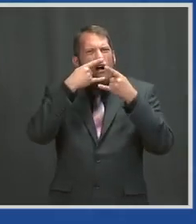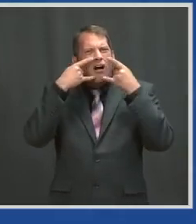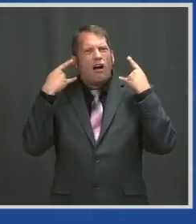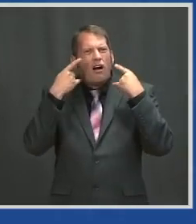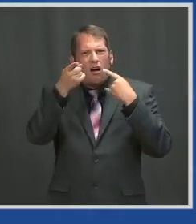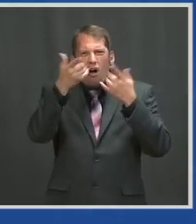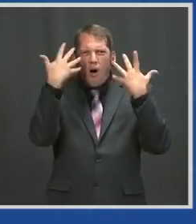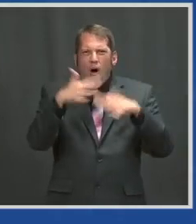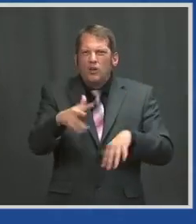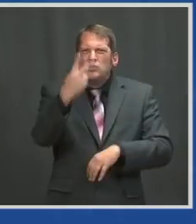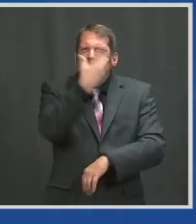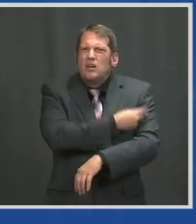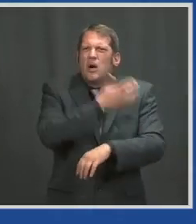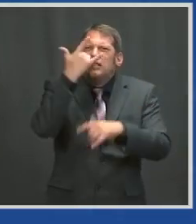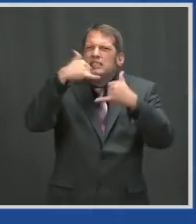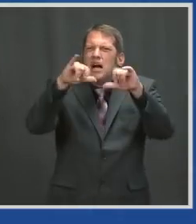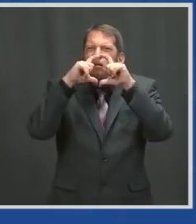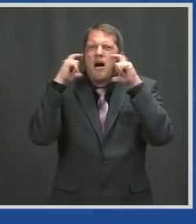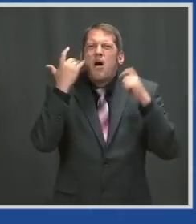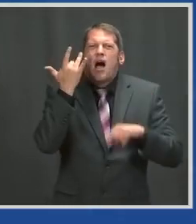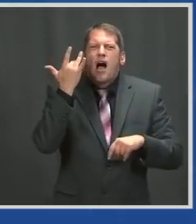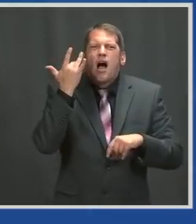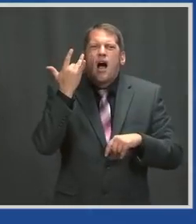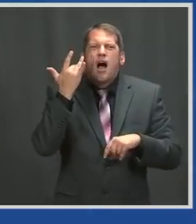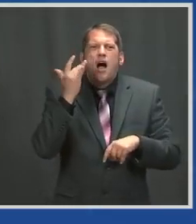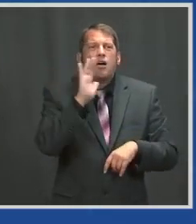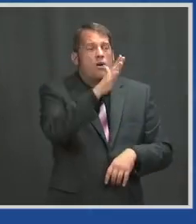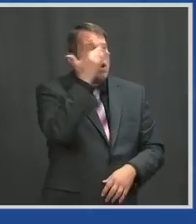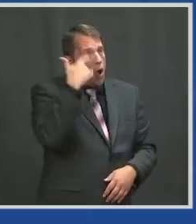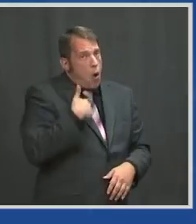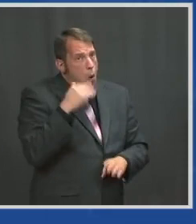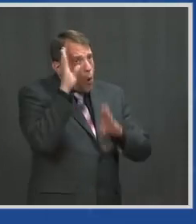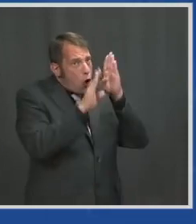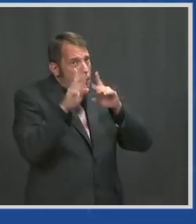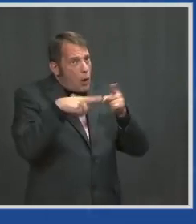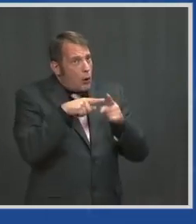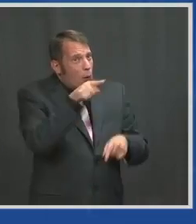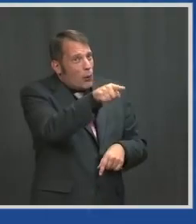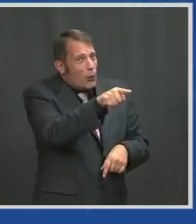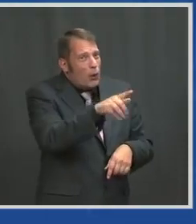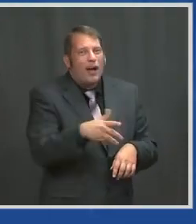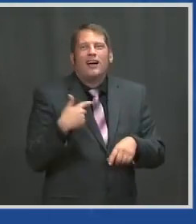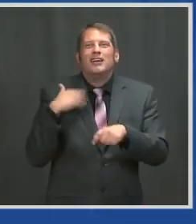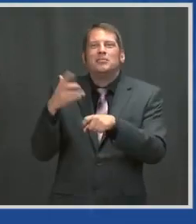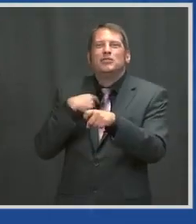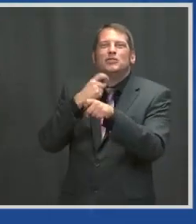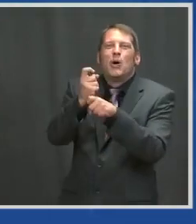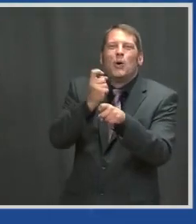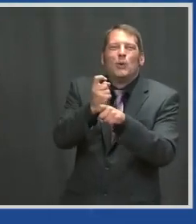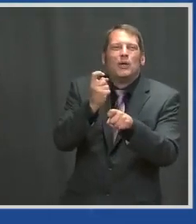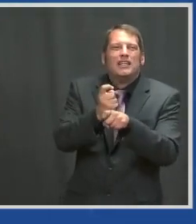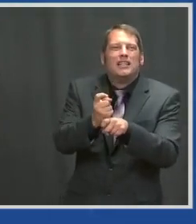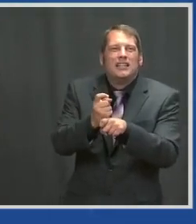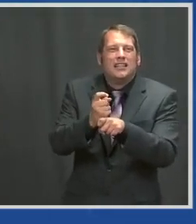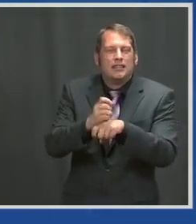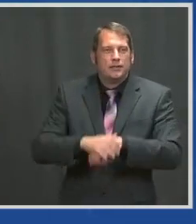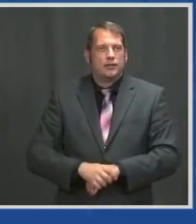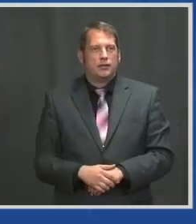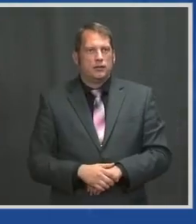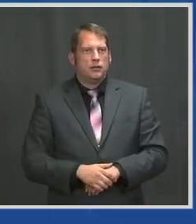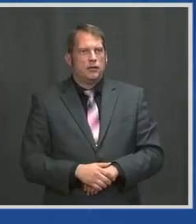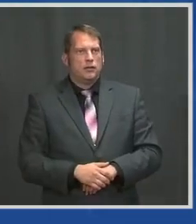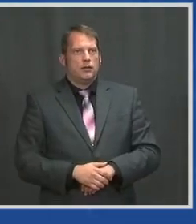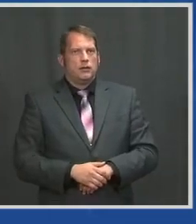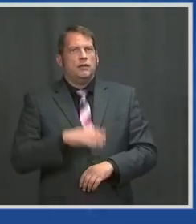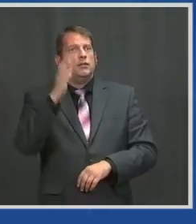other people who are Because vaccinated? I'm worried about you. No, it's a joke. It's a joke. Why am I wearing the mask? Because when